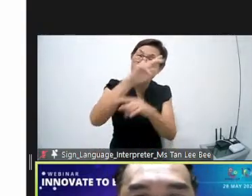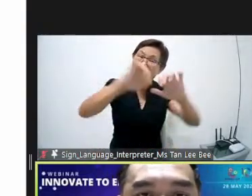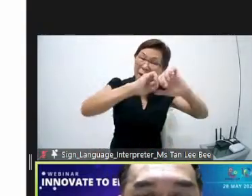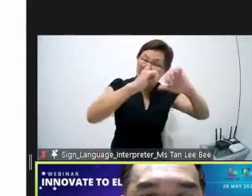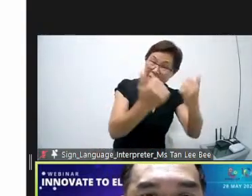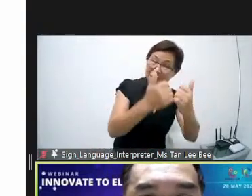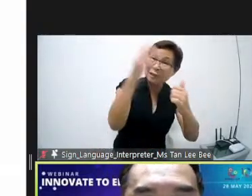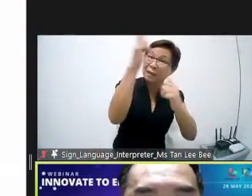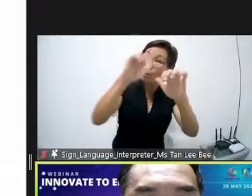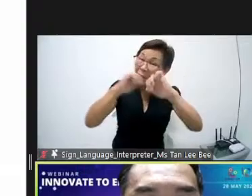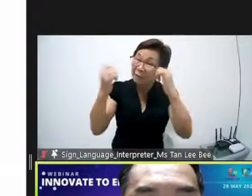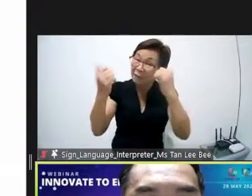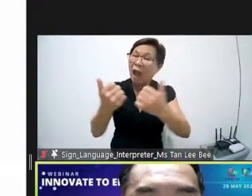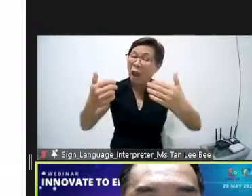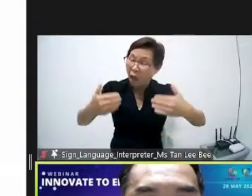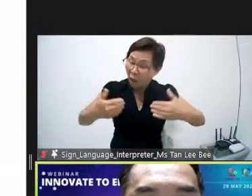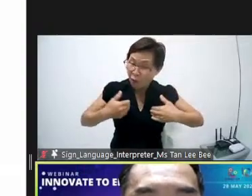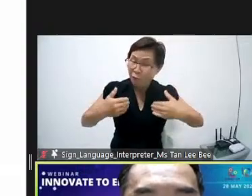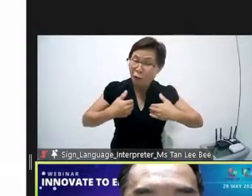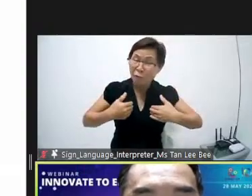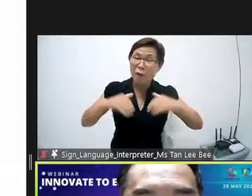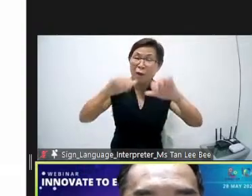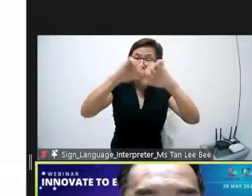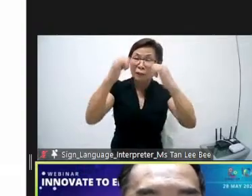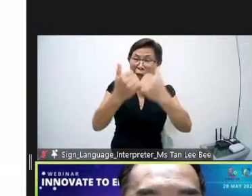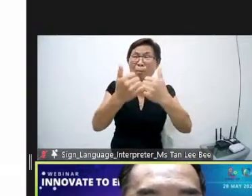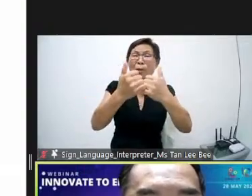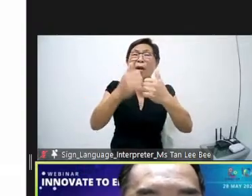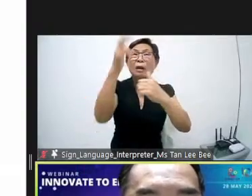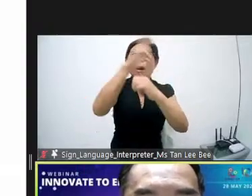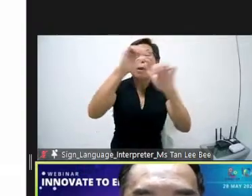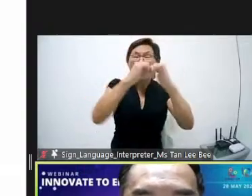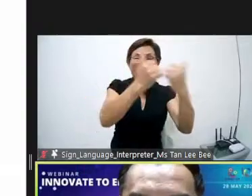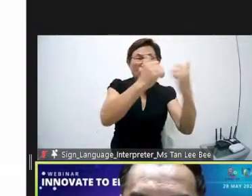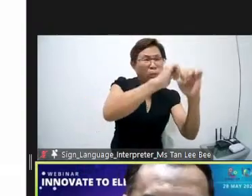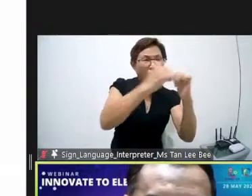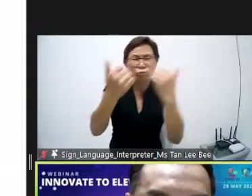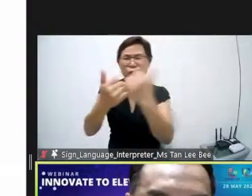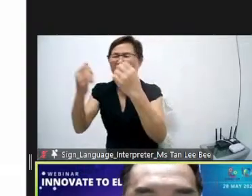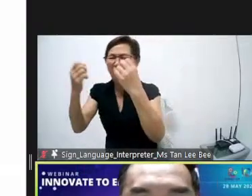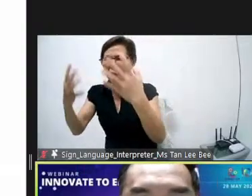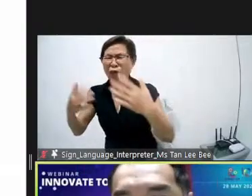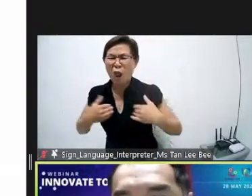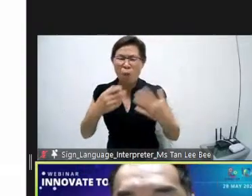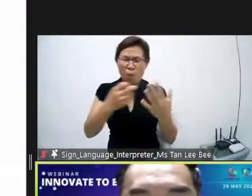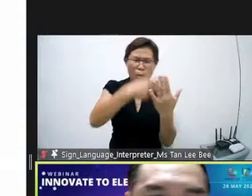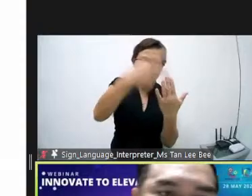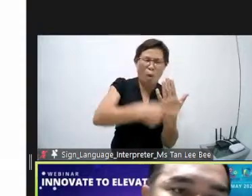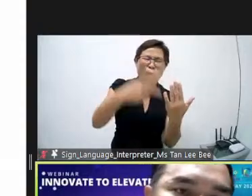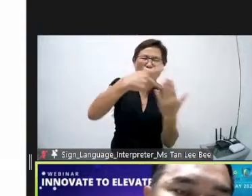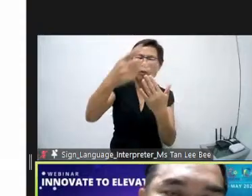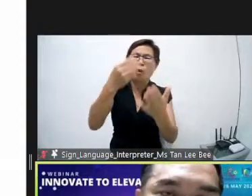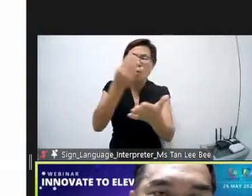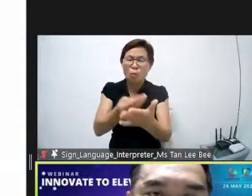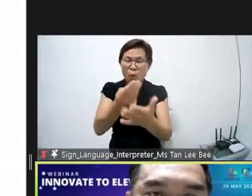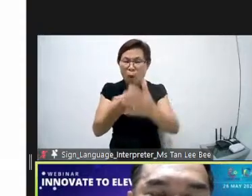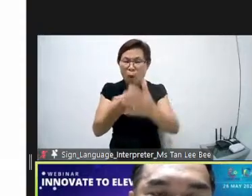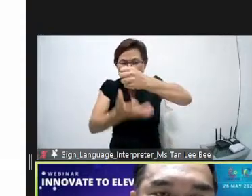also they also have actually they are also providing a lot of initiative fundings that